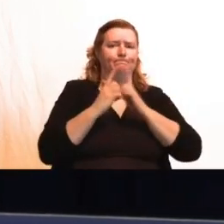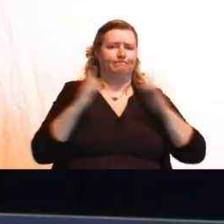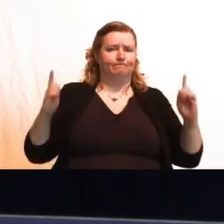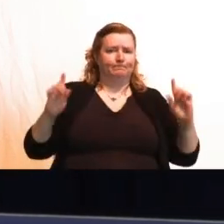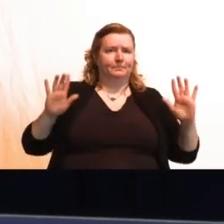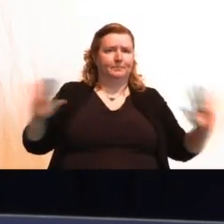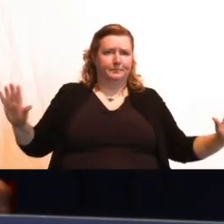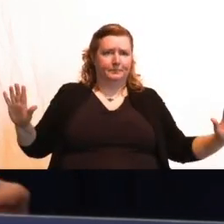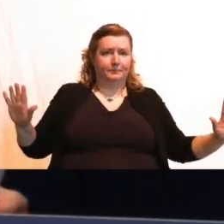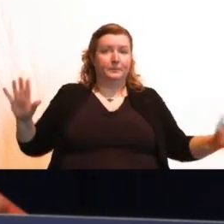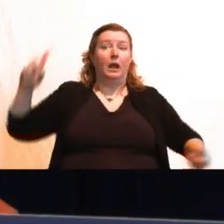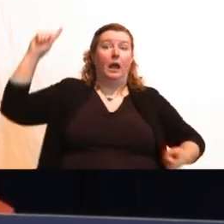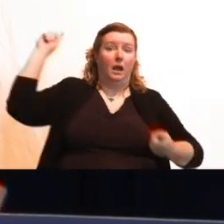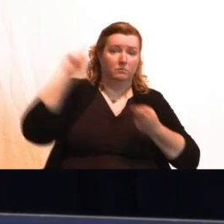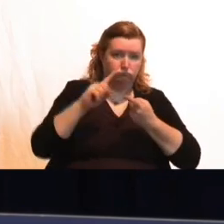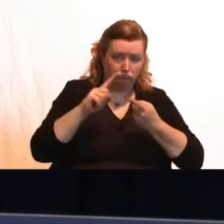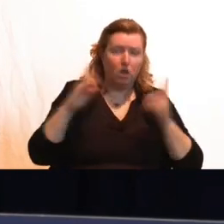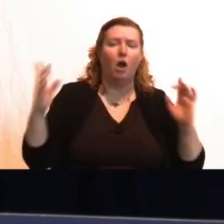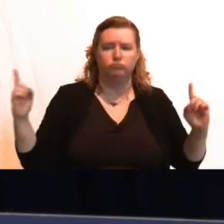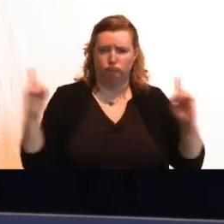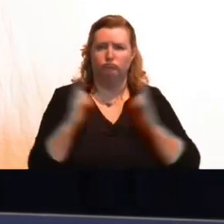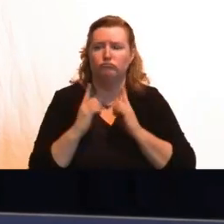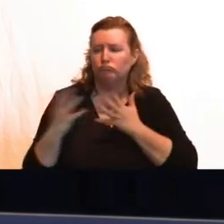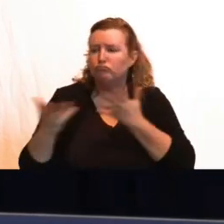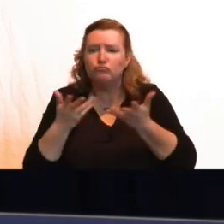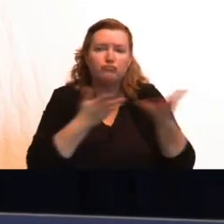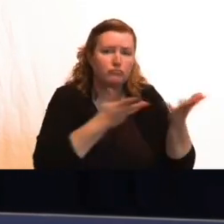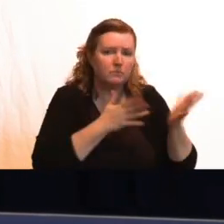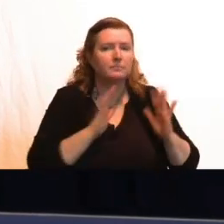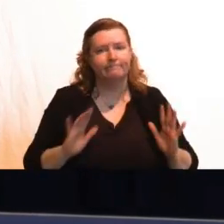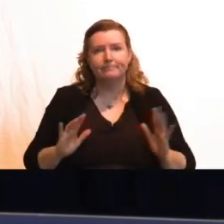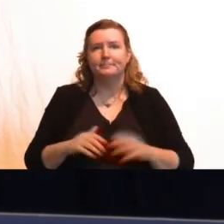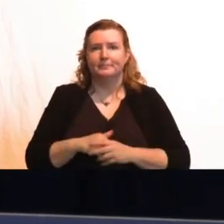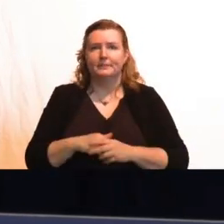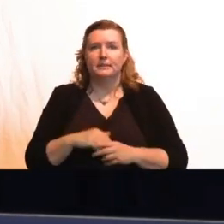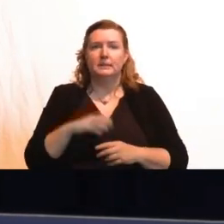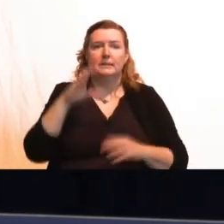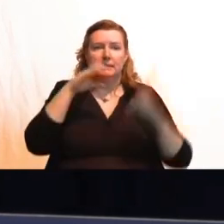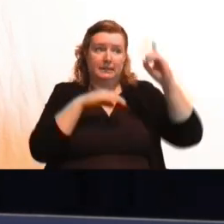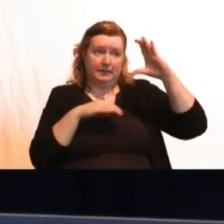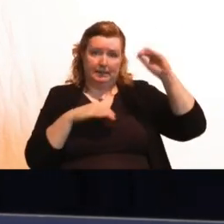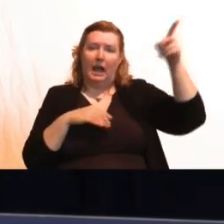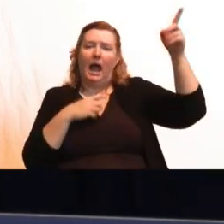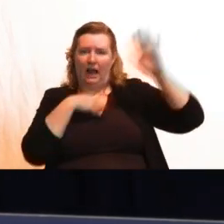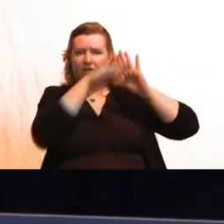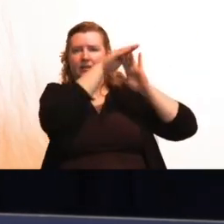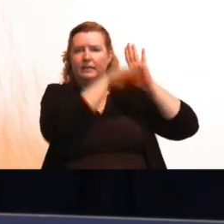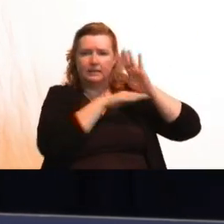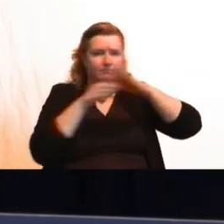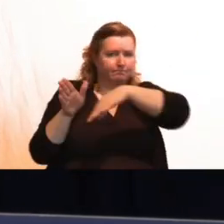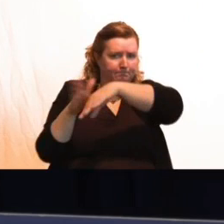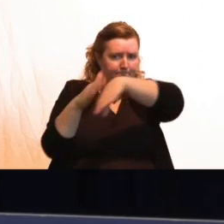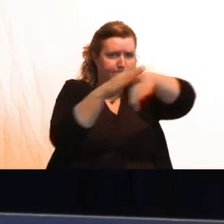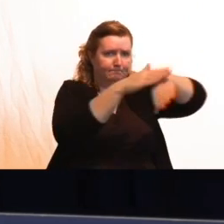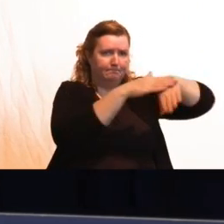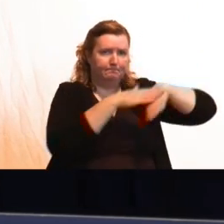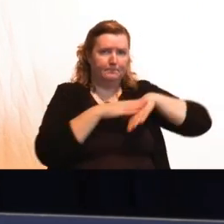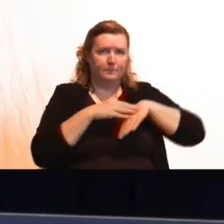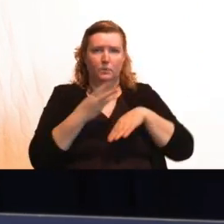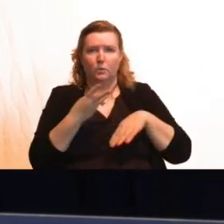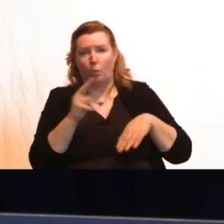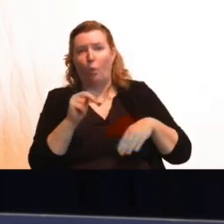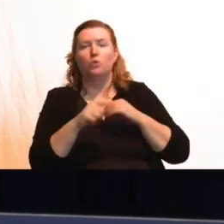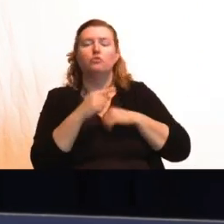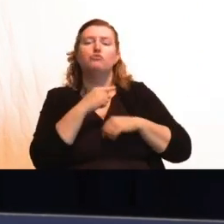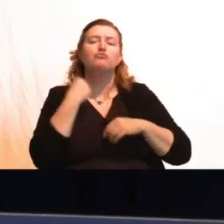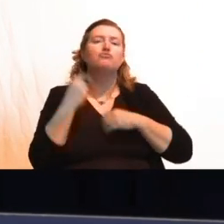risks in the context of COVID activity levels. We will set targets in terms of disease burden and severity